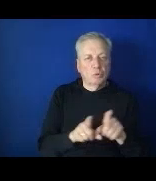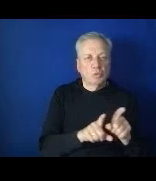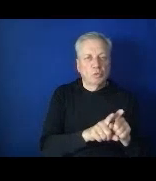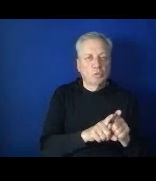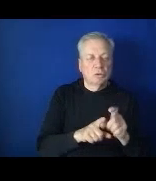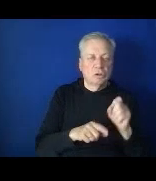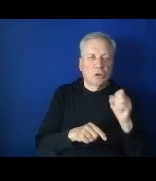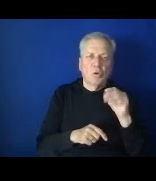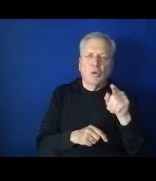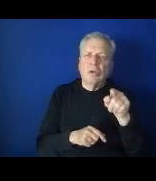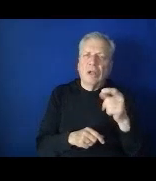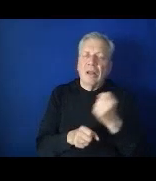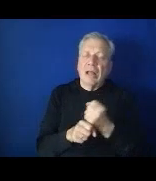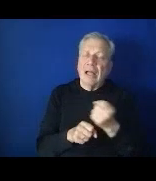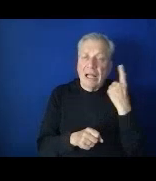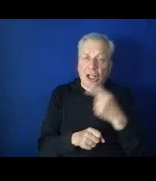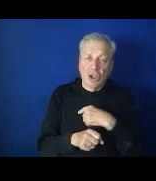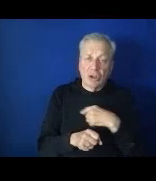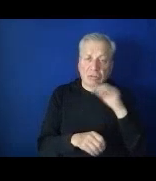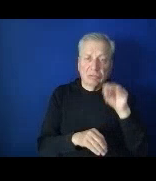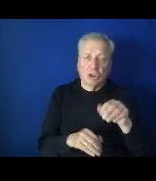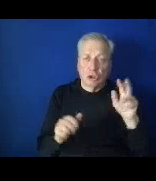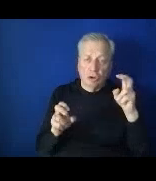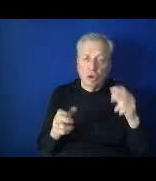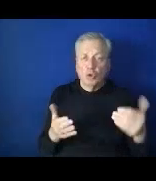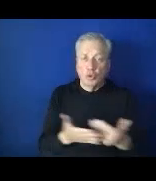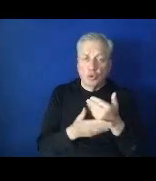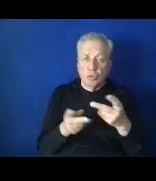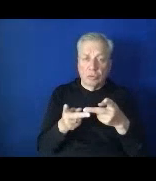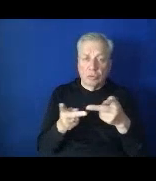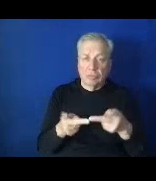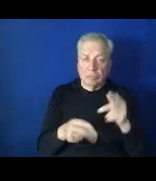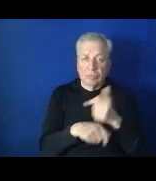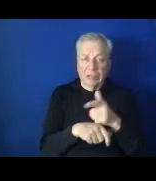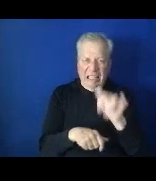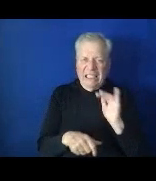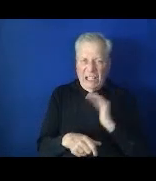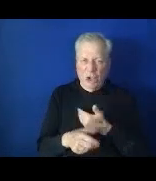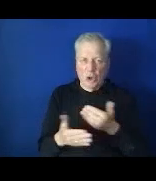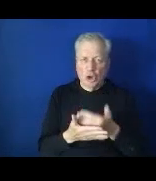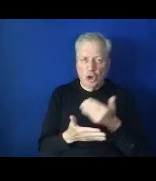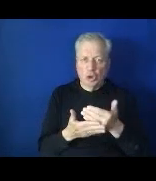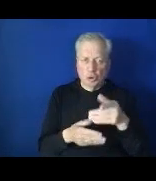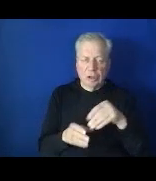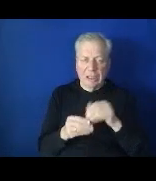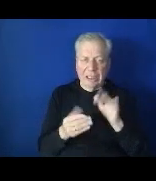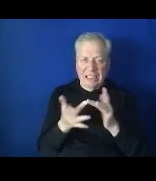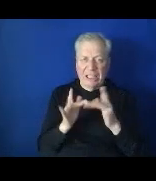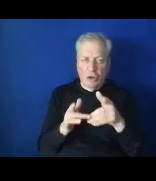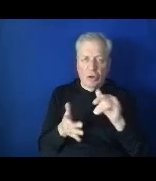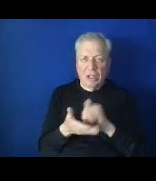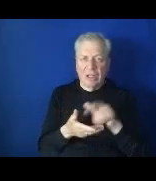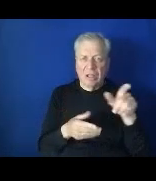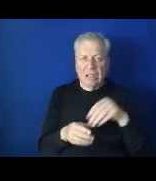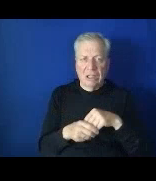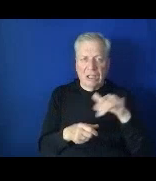Okay, so last year we put in a brand new station. This is our newest station in the network. This is in Norris Geyser